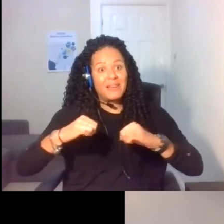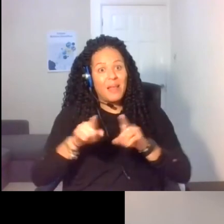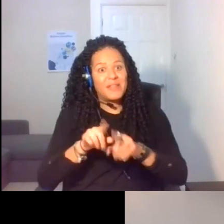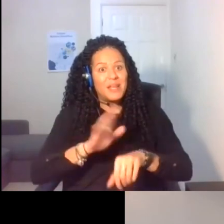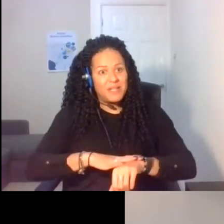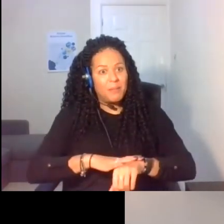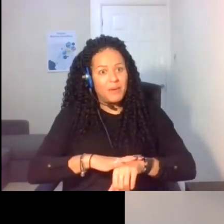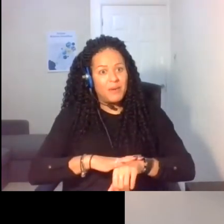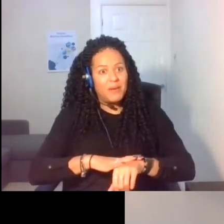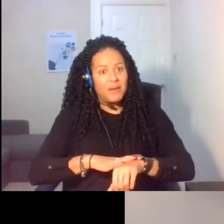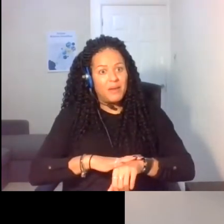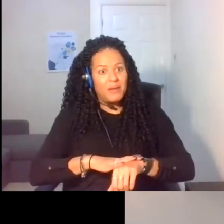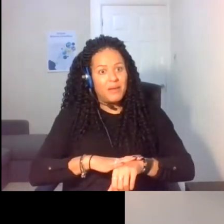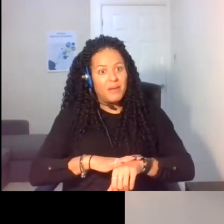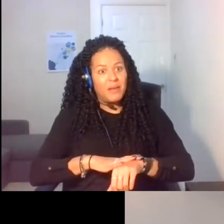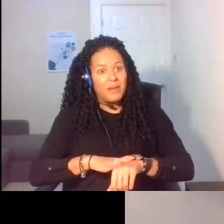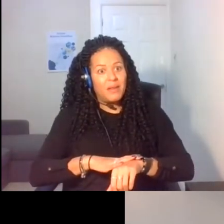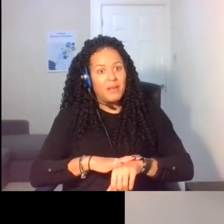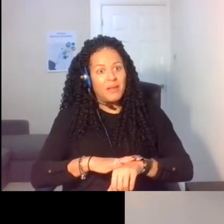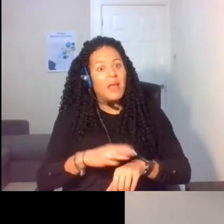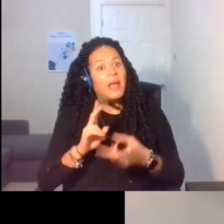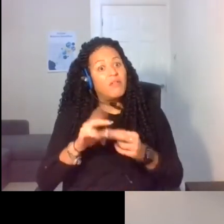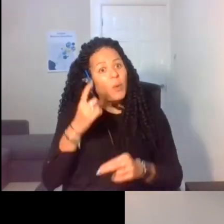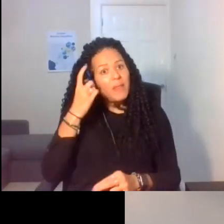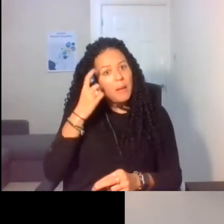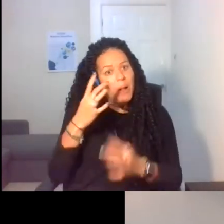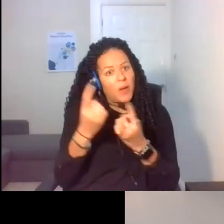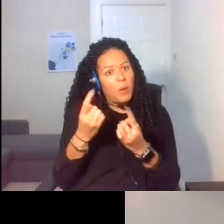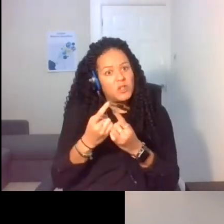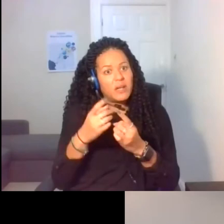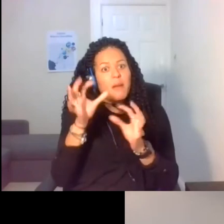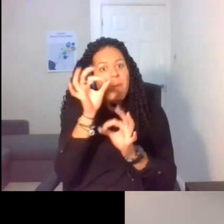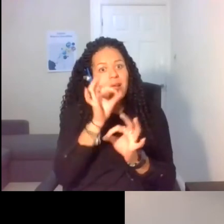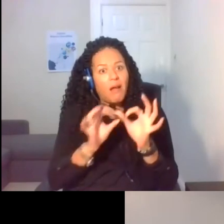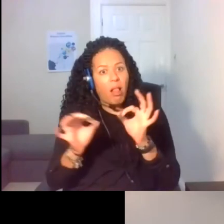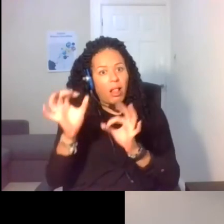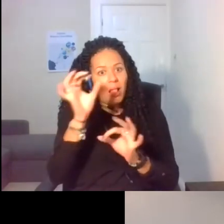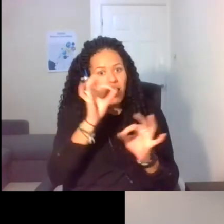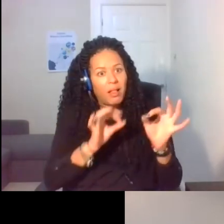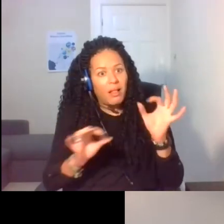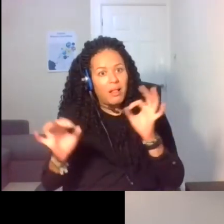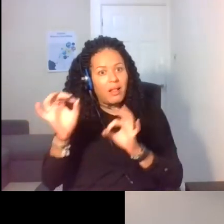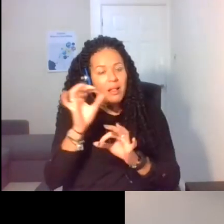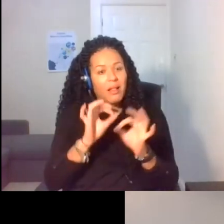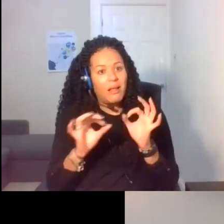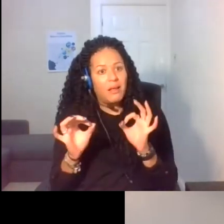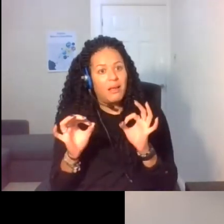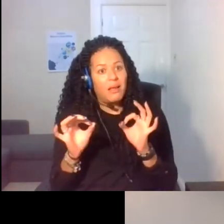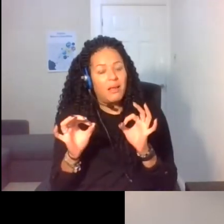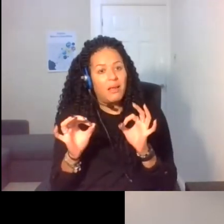It's quite counterintuitive when you consider this object as a particle. But actually, one of the